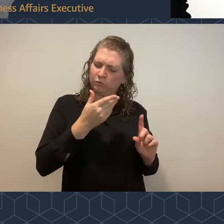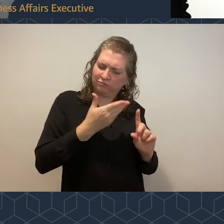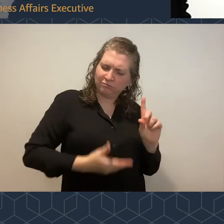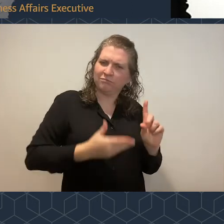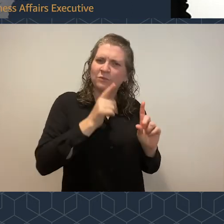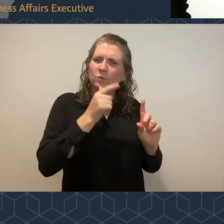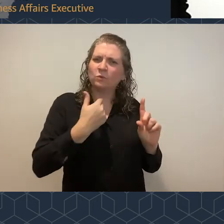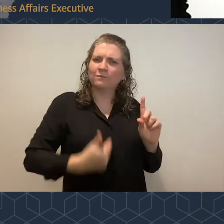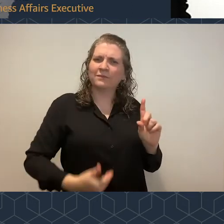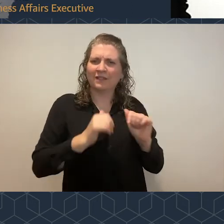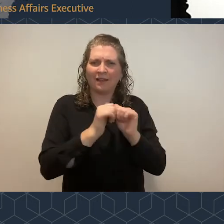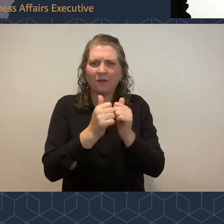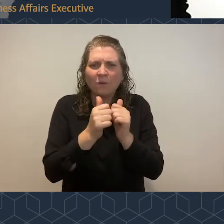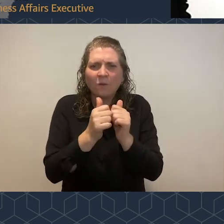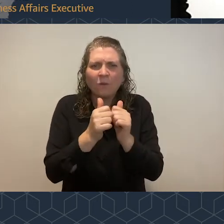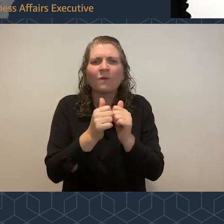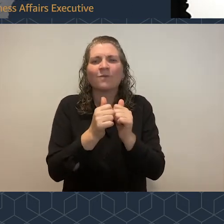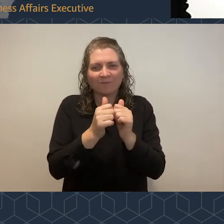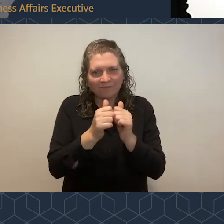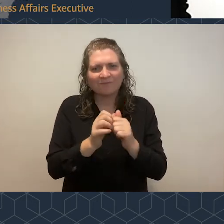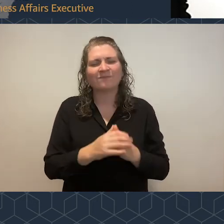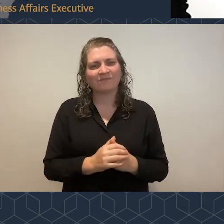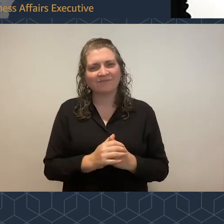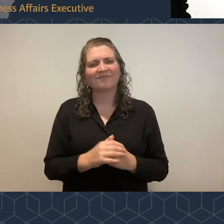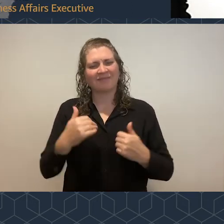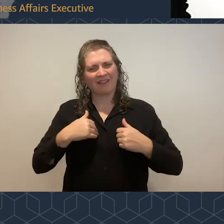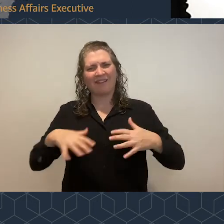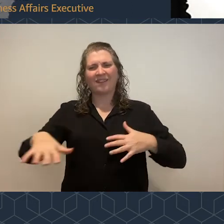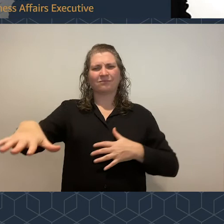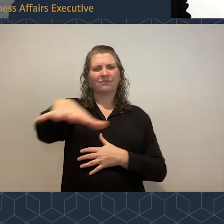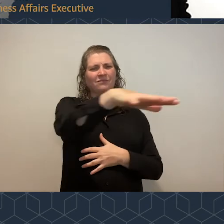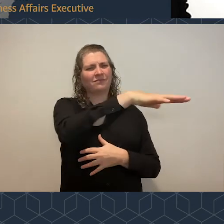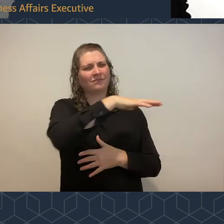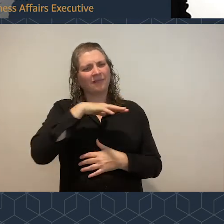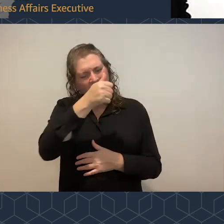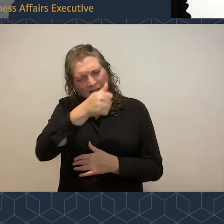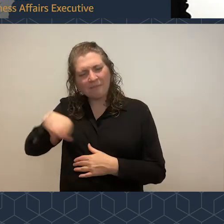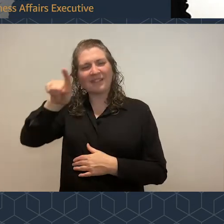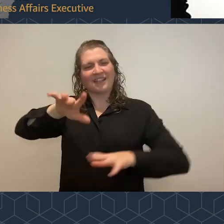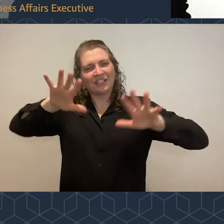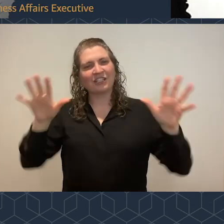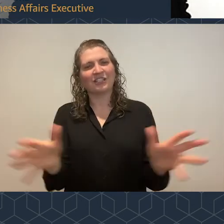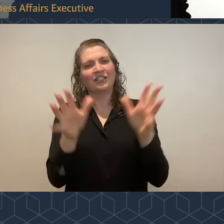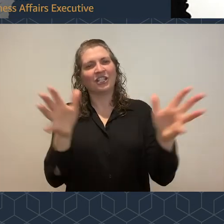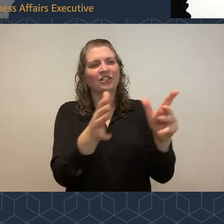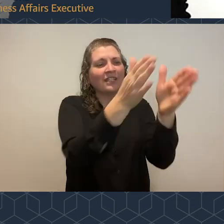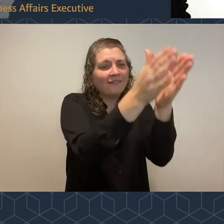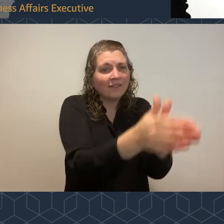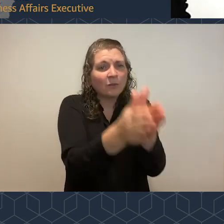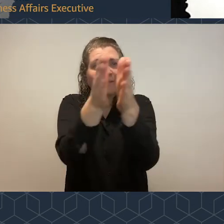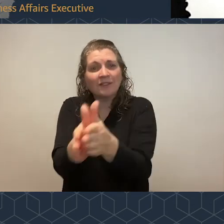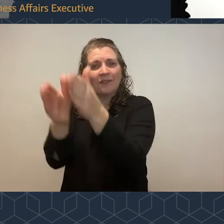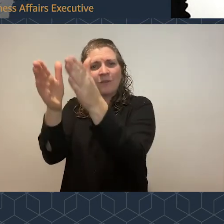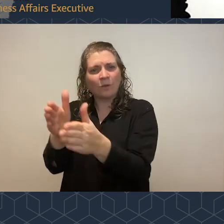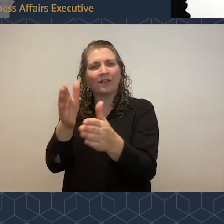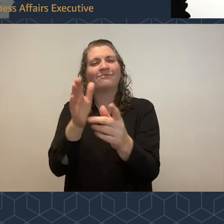encourages each individual or each Amazonian to showcase this. So going back to Marjorie again, you've been here less than 2